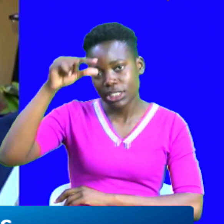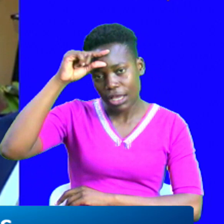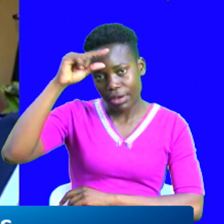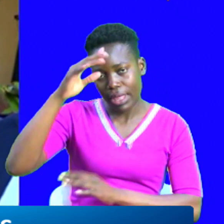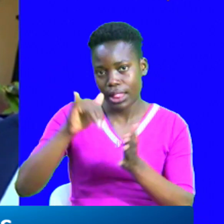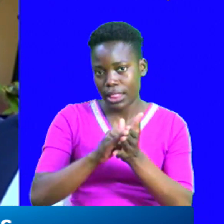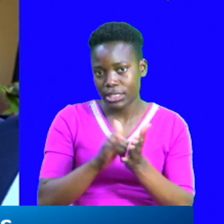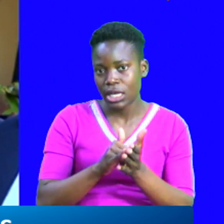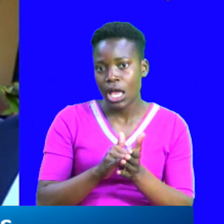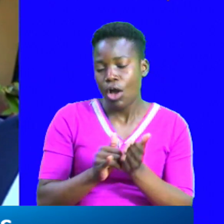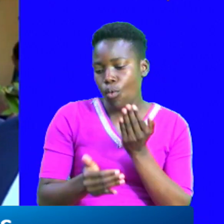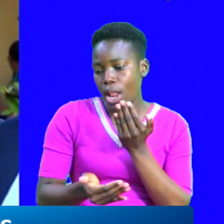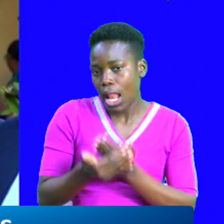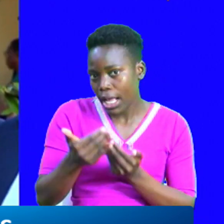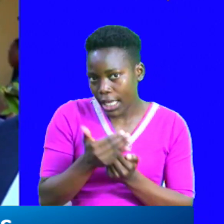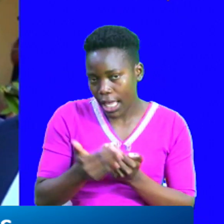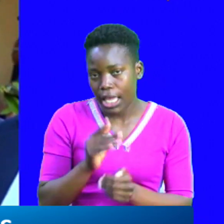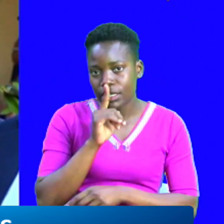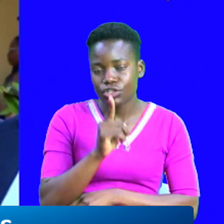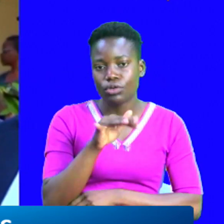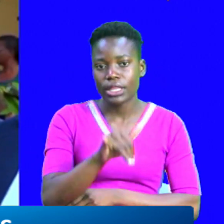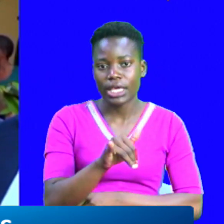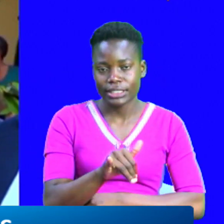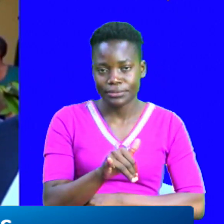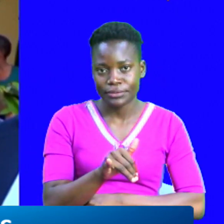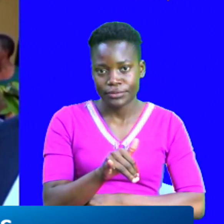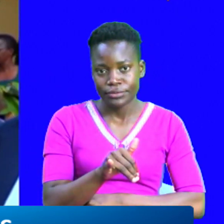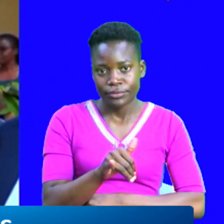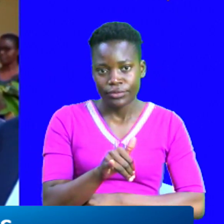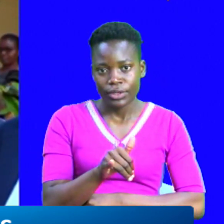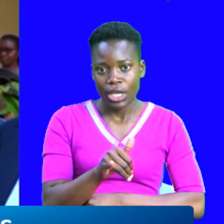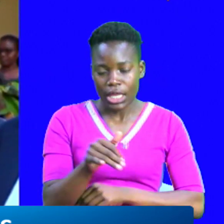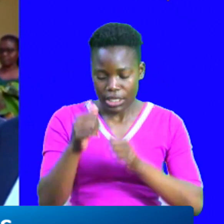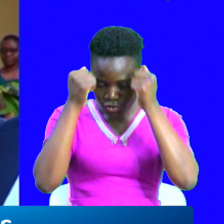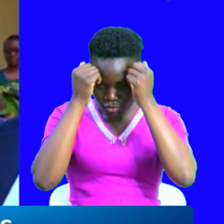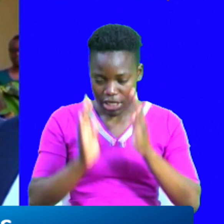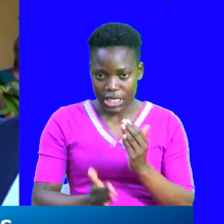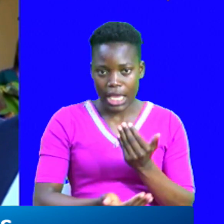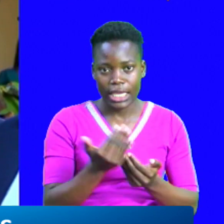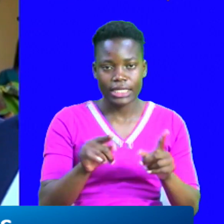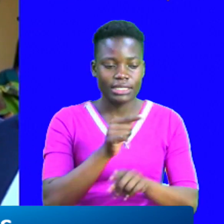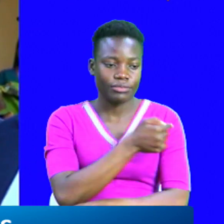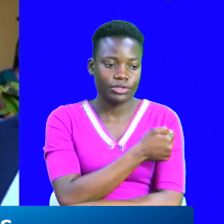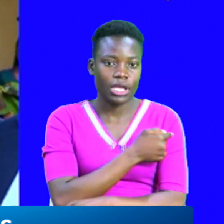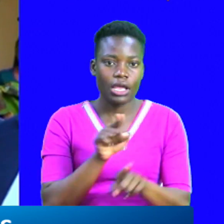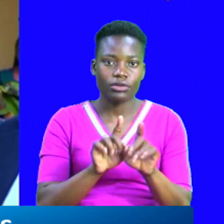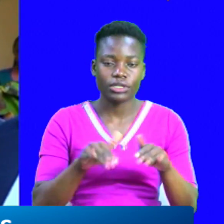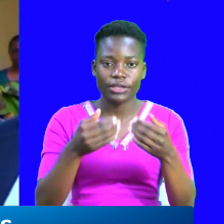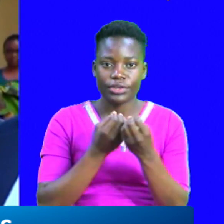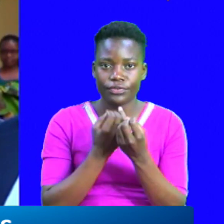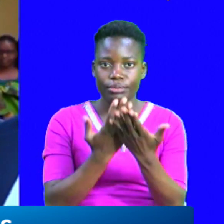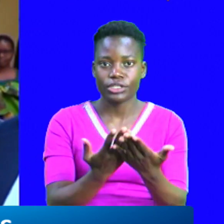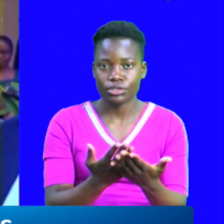that we are tutaishughulikia. We are going to make sure that children are treated, they are taken care of, and we give information